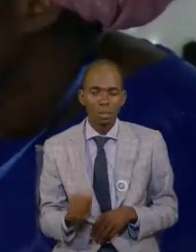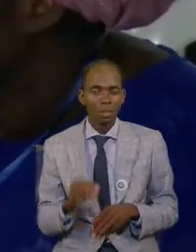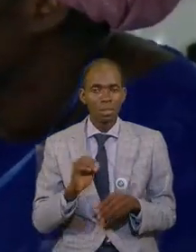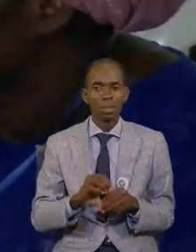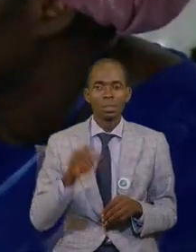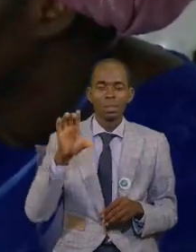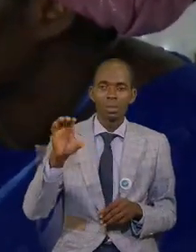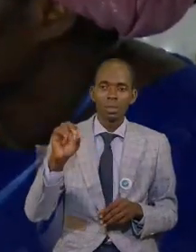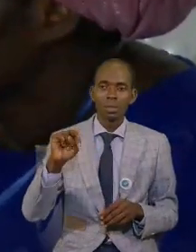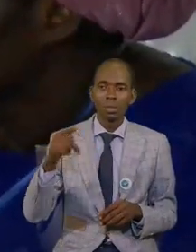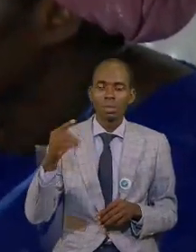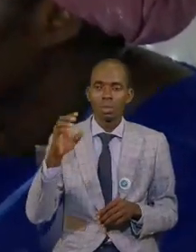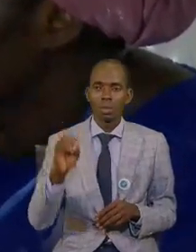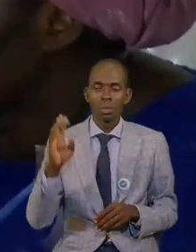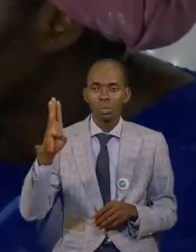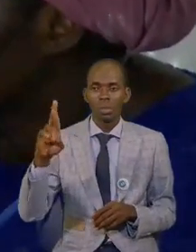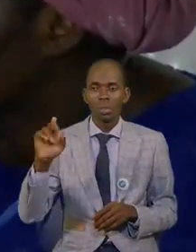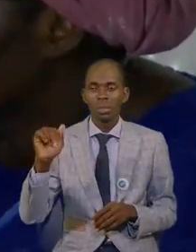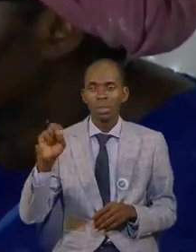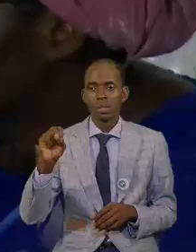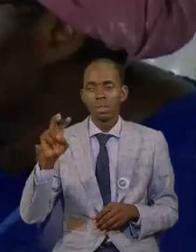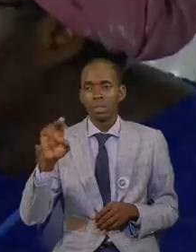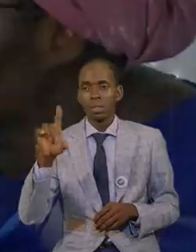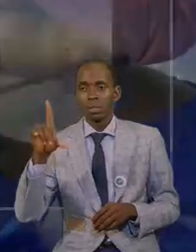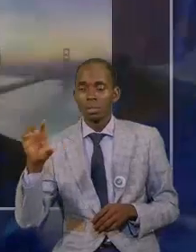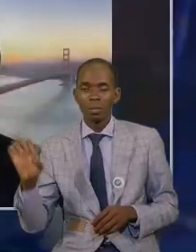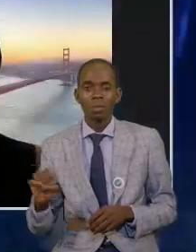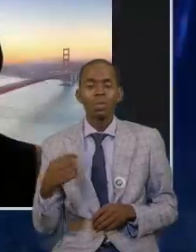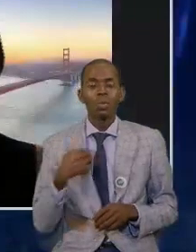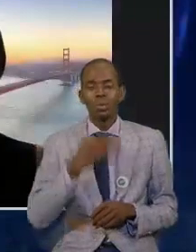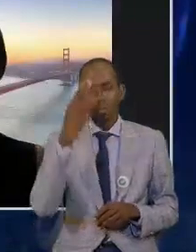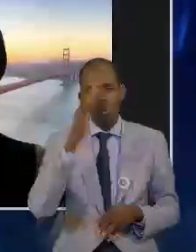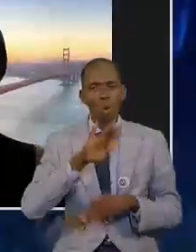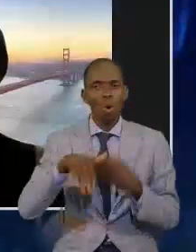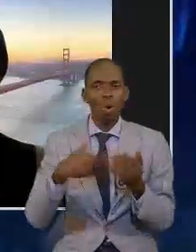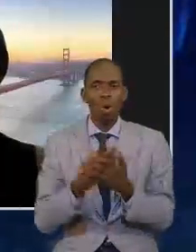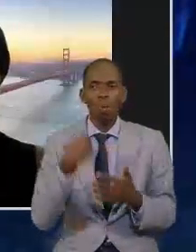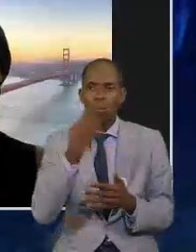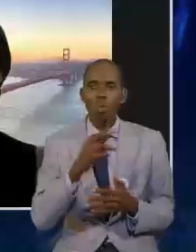we all those who are born again.